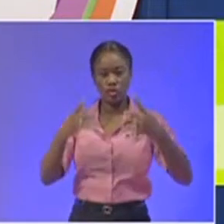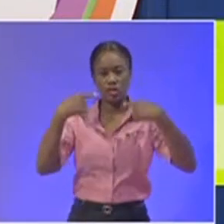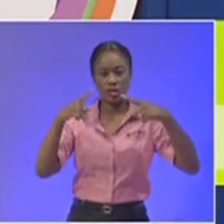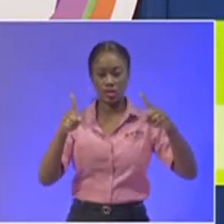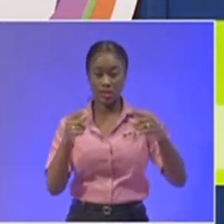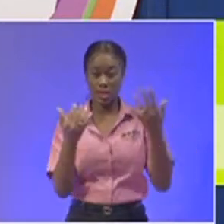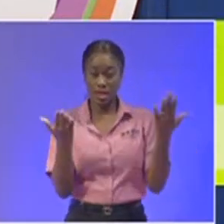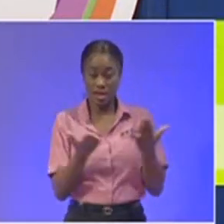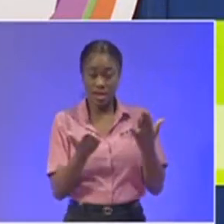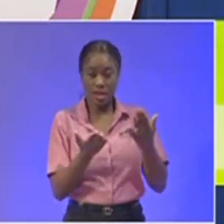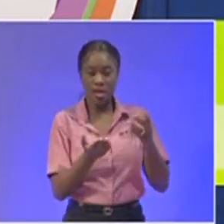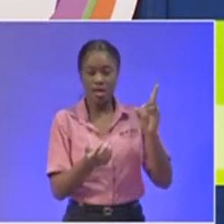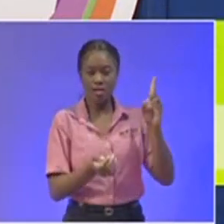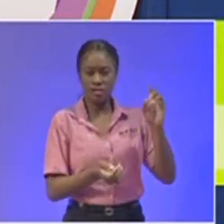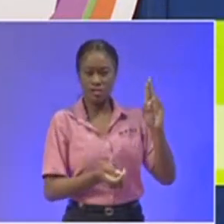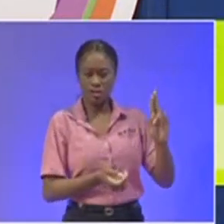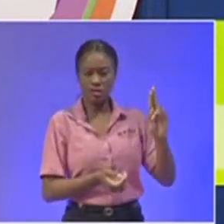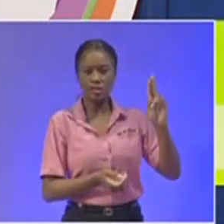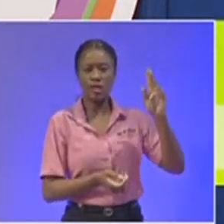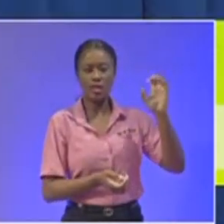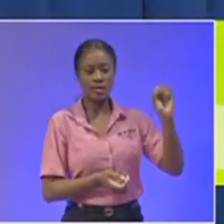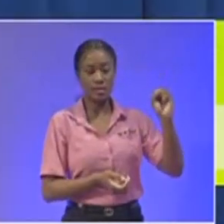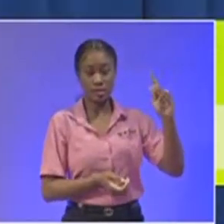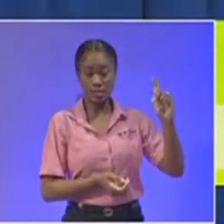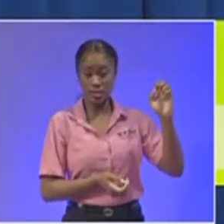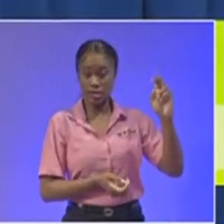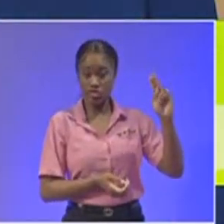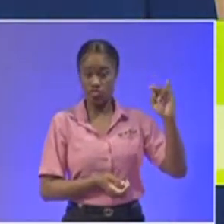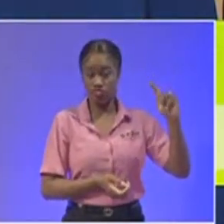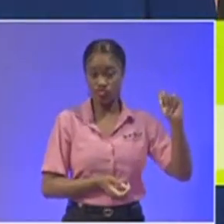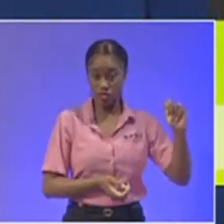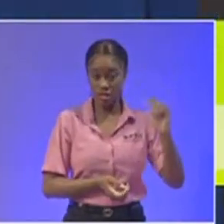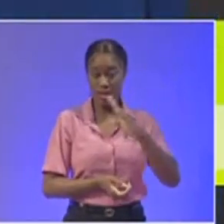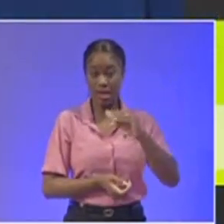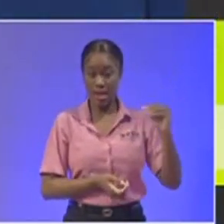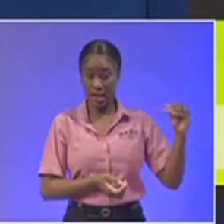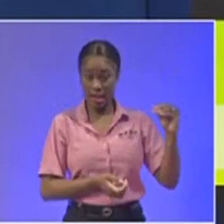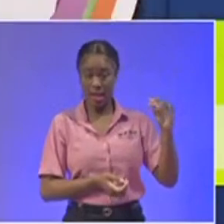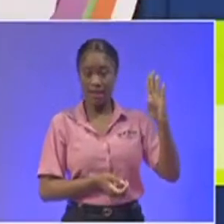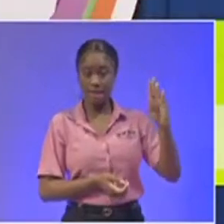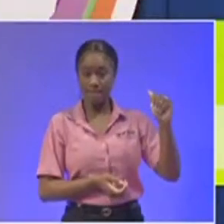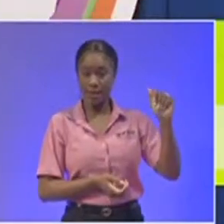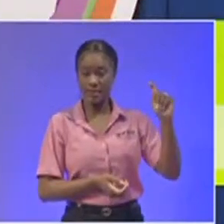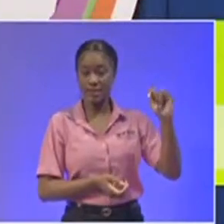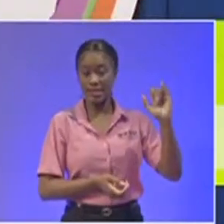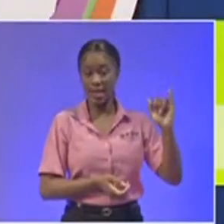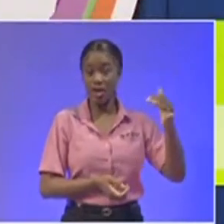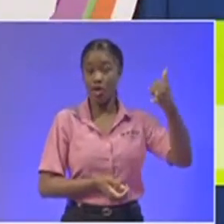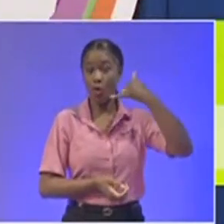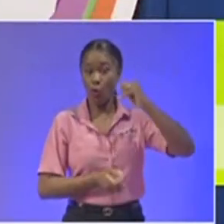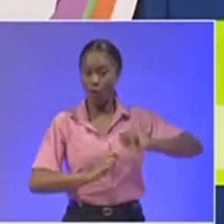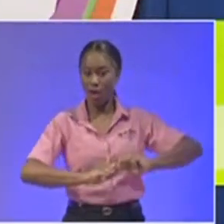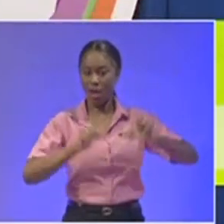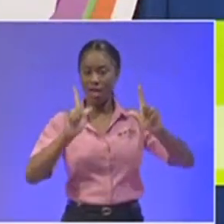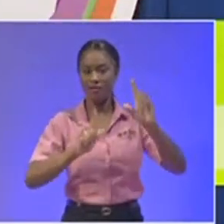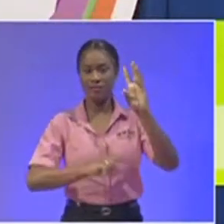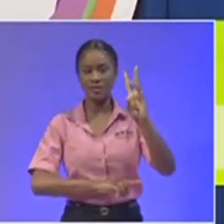Dr. Paulson Skerritt and Ms. Mary Bastian. Reminding you can be part of the conversation. Call us live at